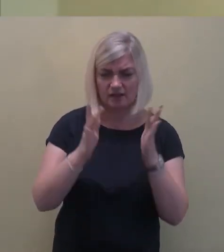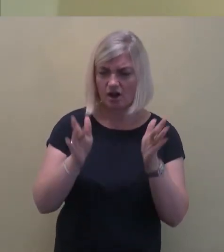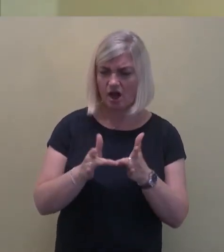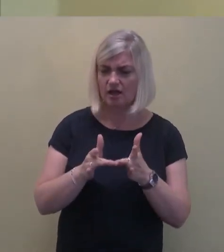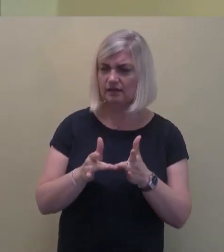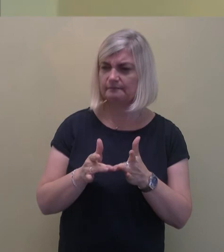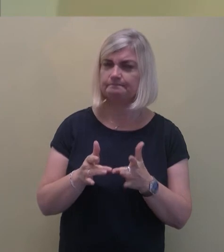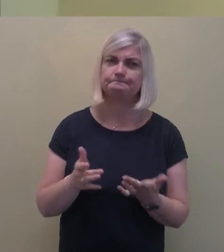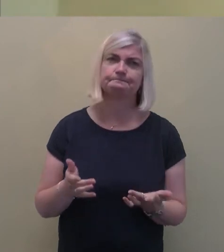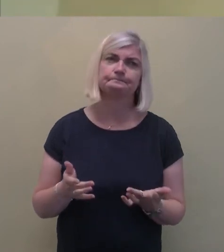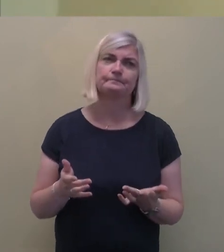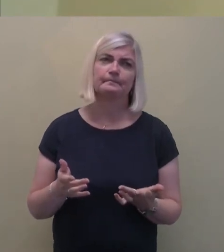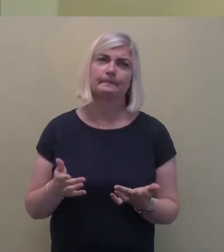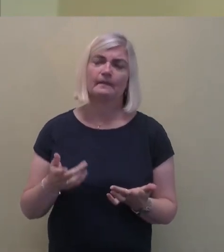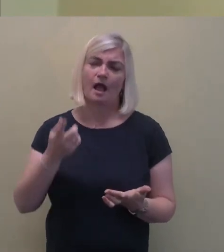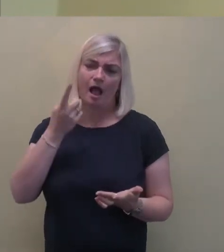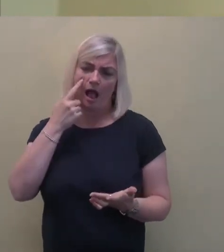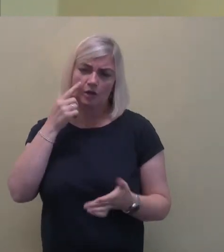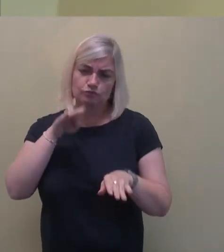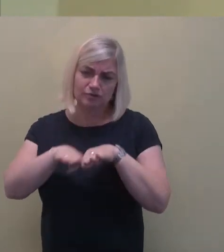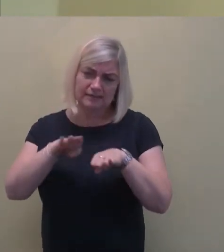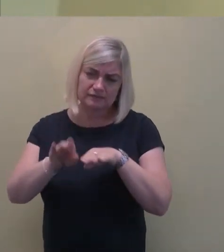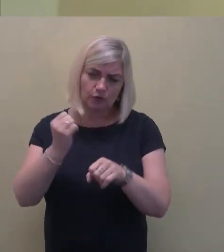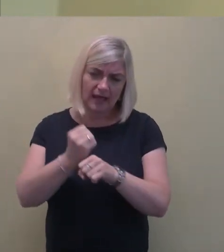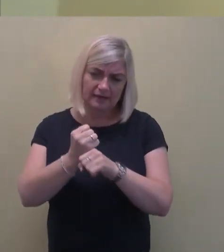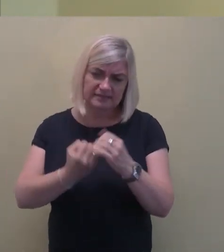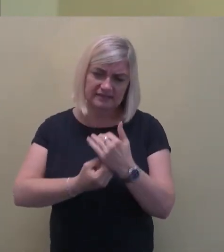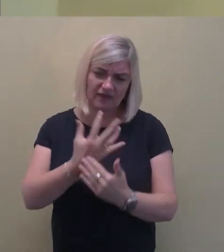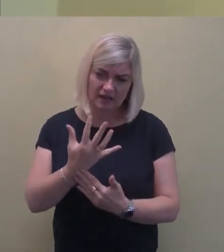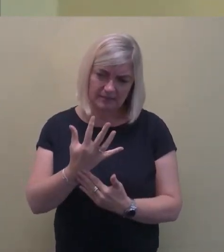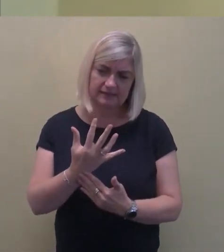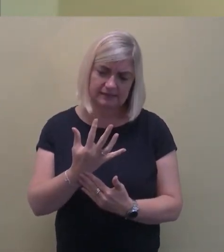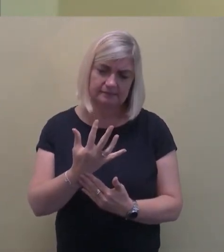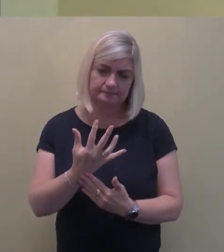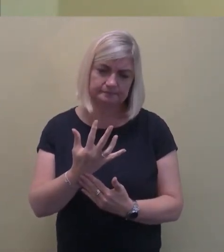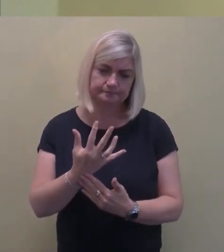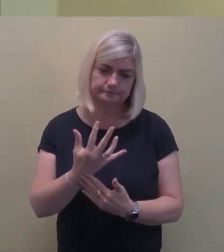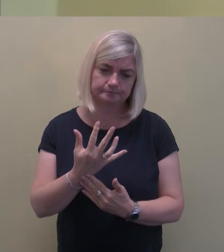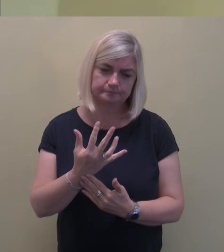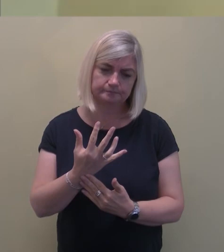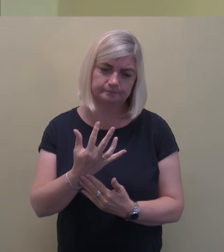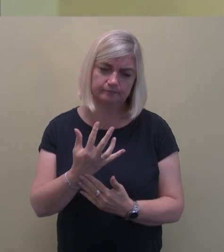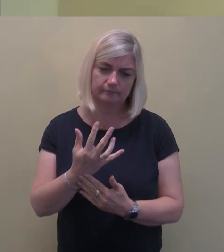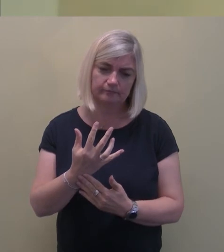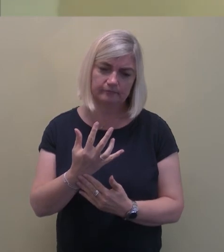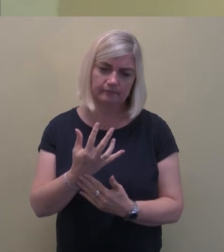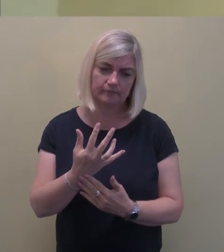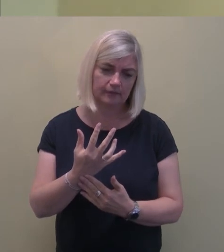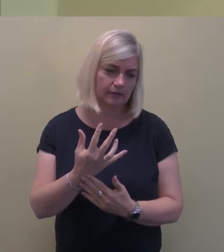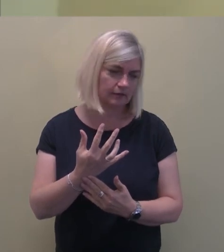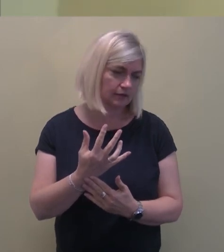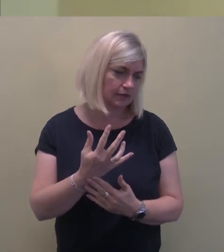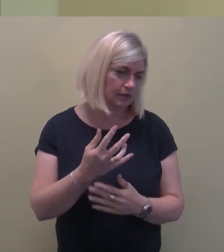can actually do at home. There's loads of free, tutorials you can look at online. A simple sort of entry point to practice for